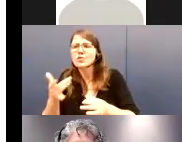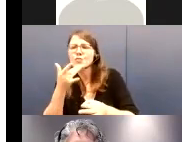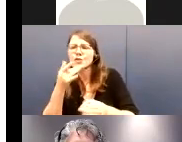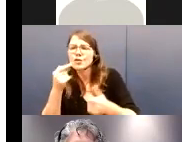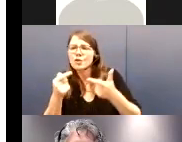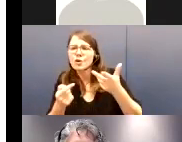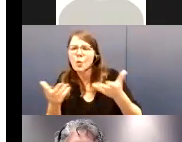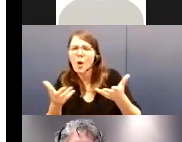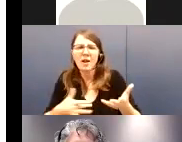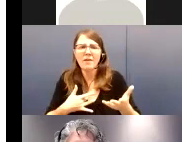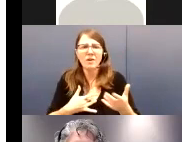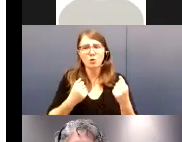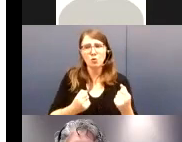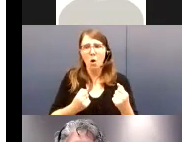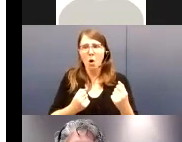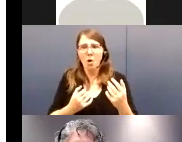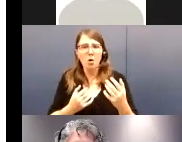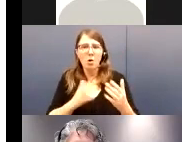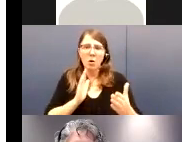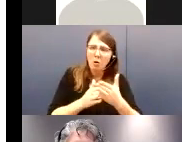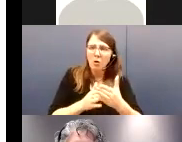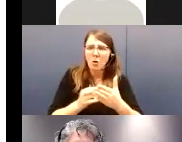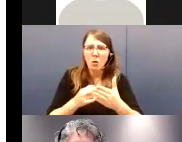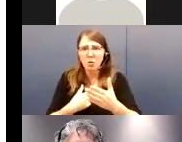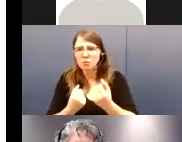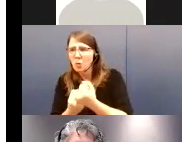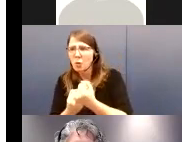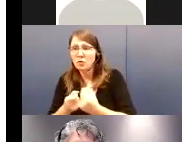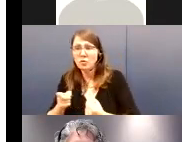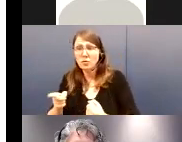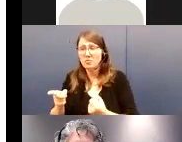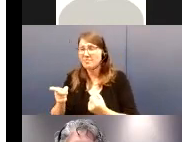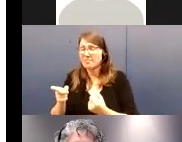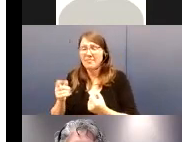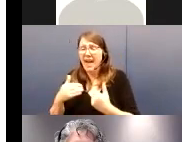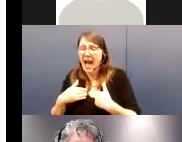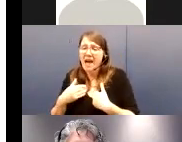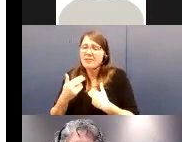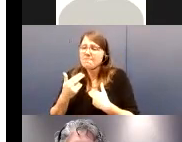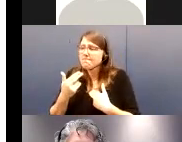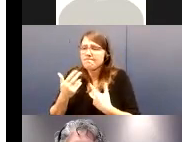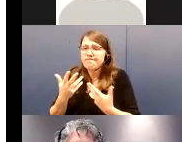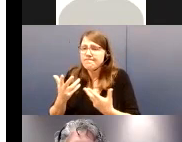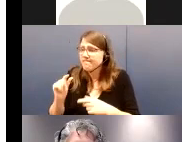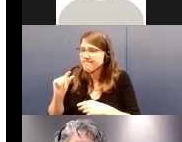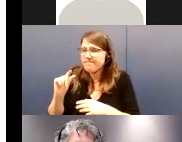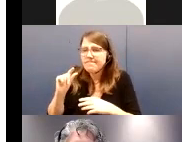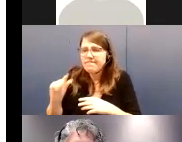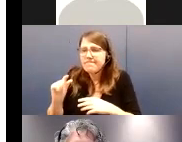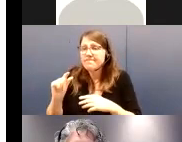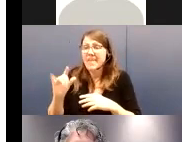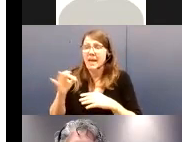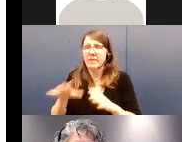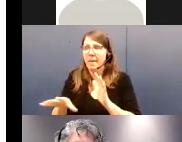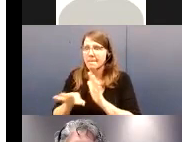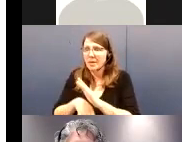certain things? Do they have some capacity? Can we have a very small 15-minute meeting with this person at the right time of day